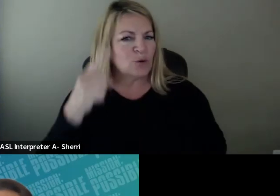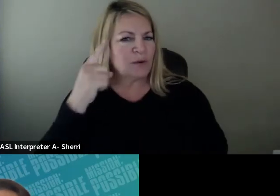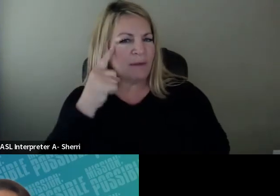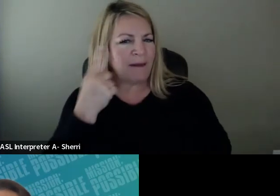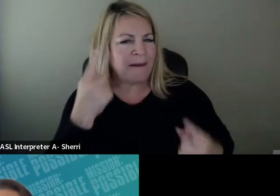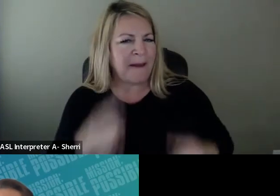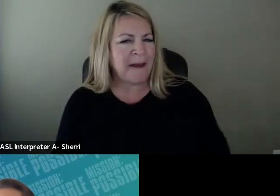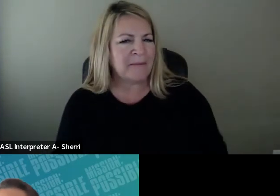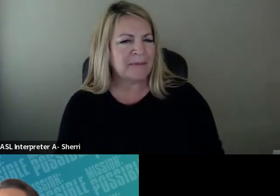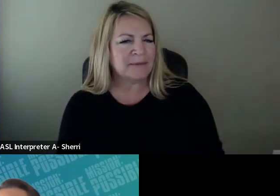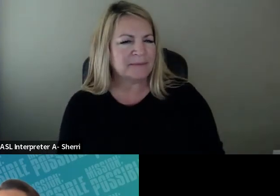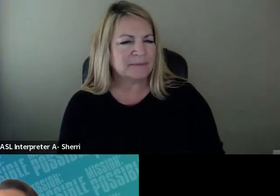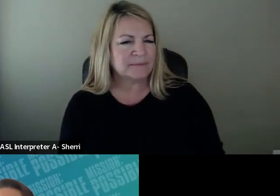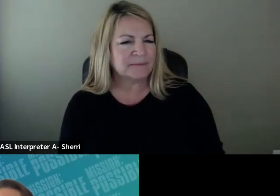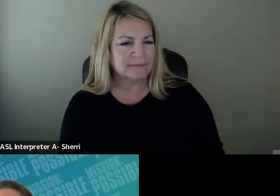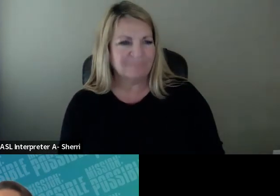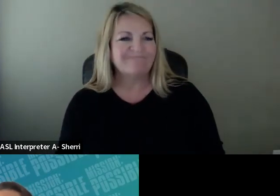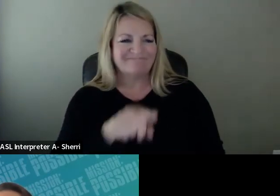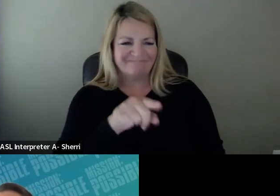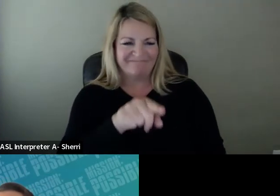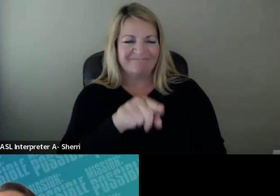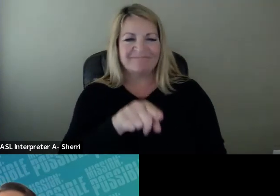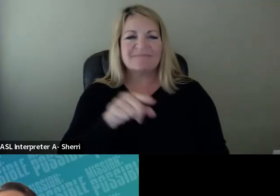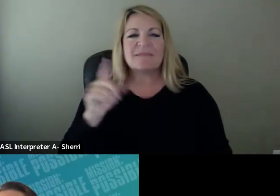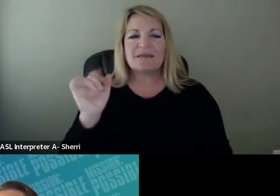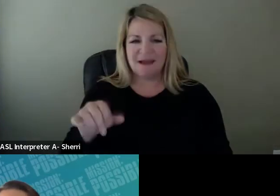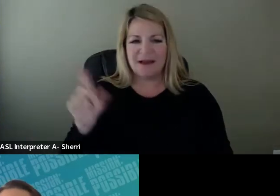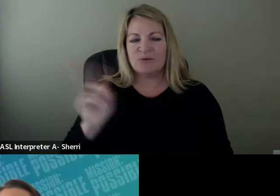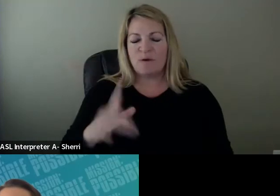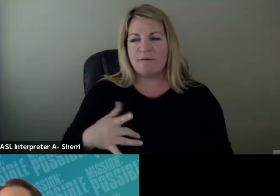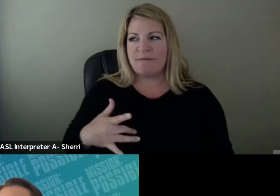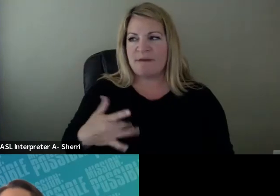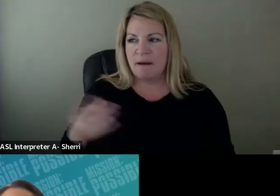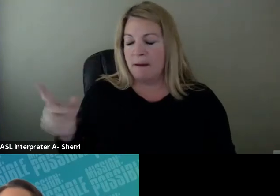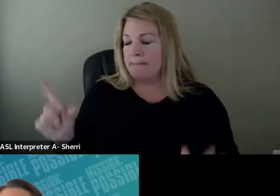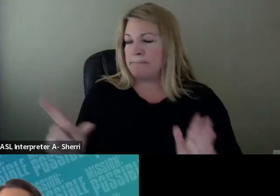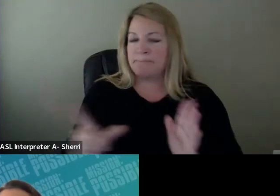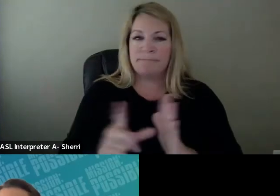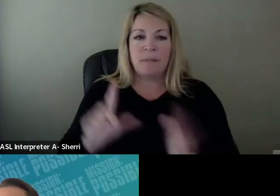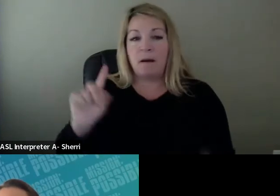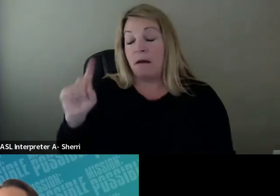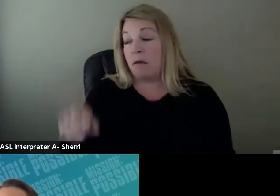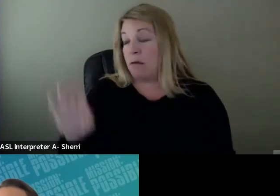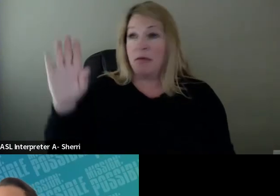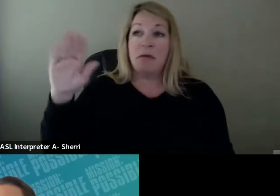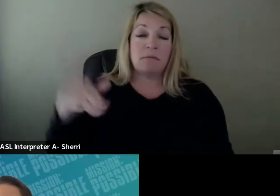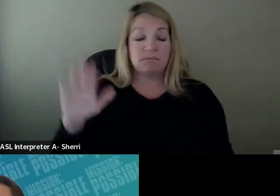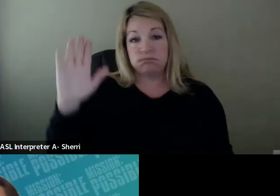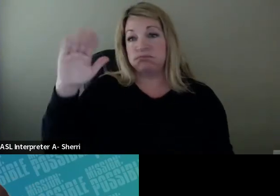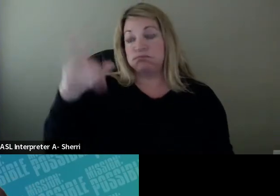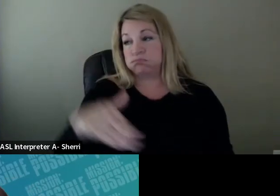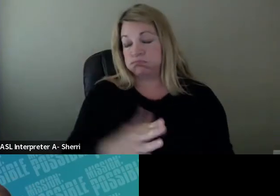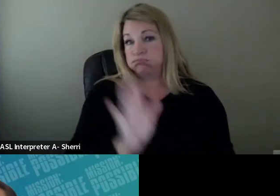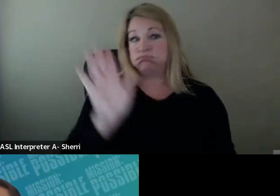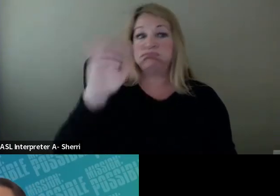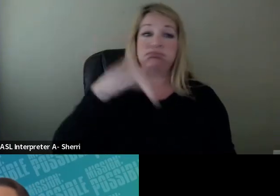happened? This is where we felt the sudden roller coaster drop. I told Gwen at